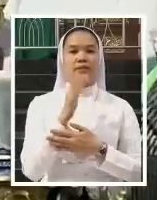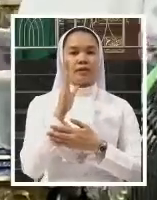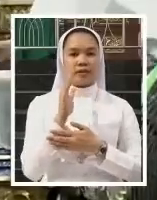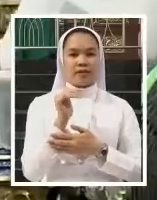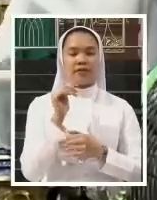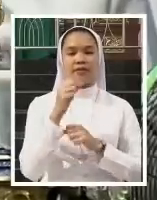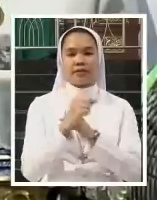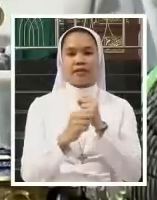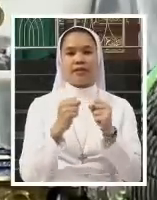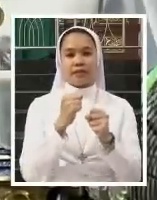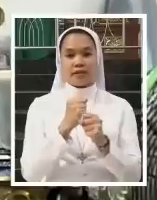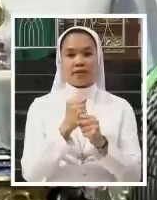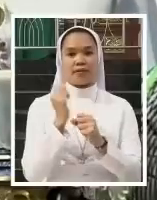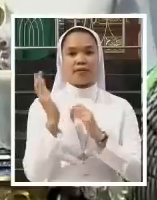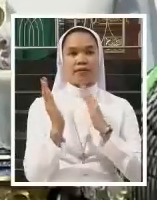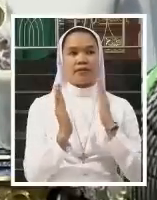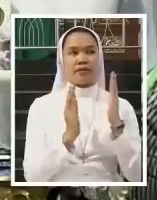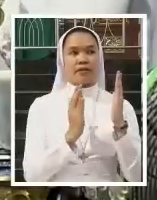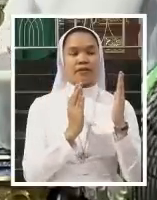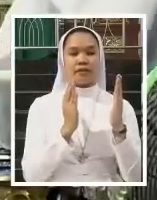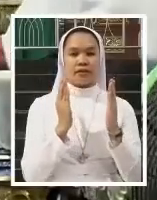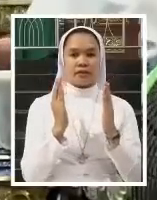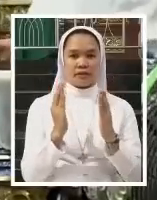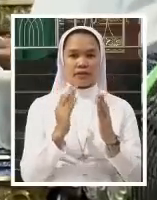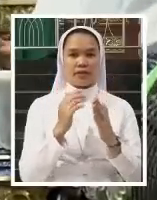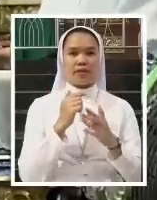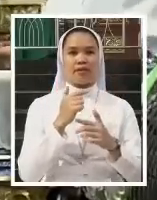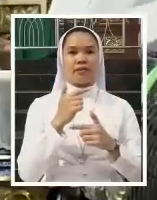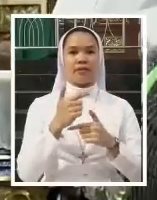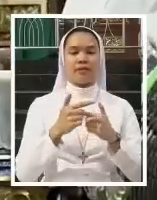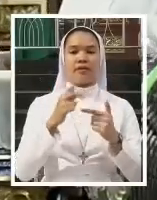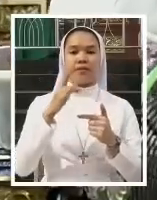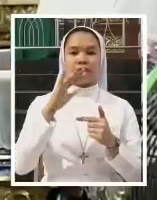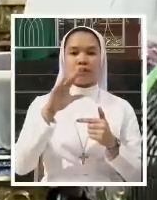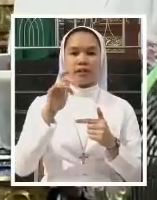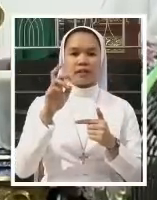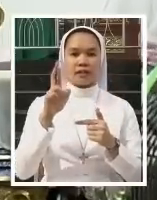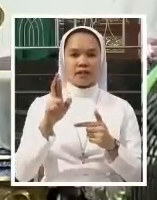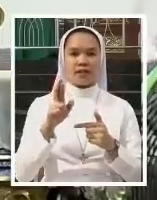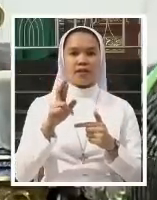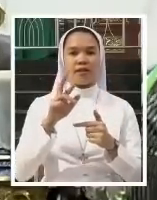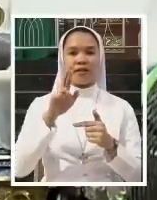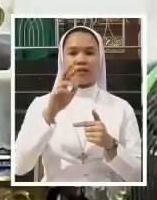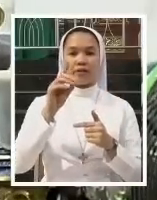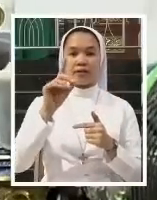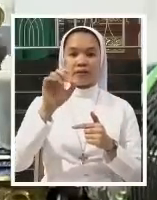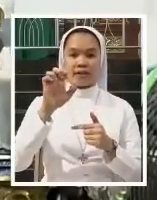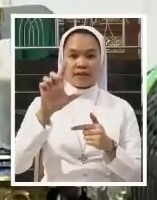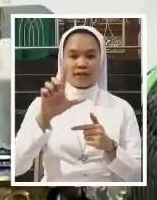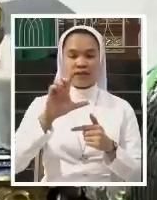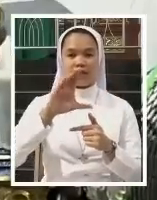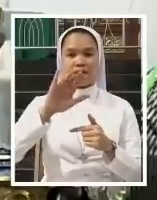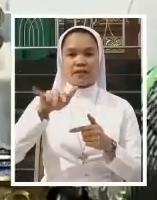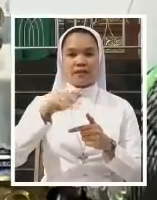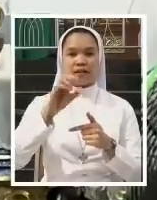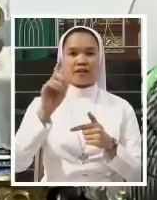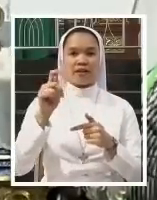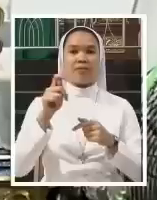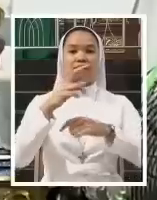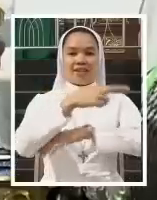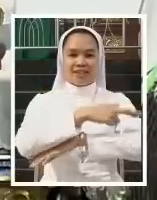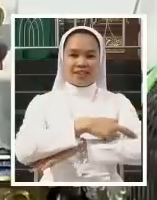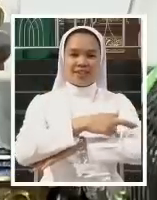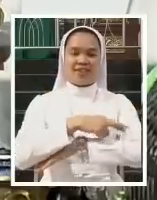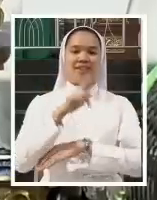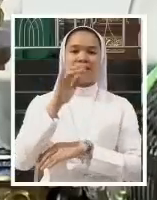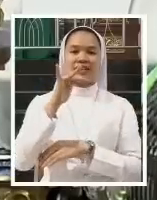of service as Vicar General Monsignor Rodel Cahut, who is now retired. Giraray urapakan